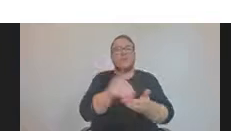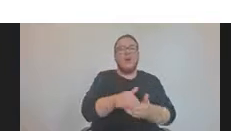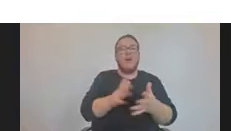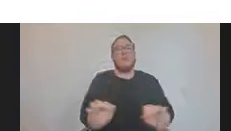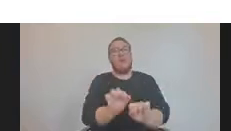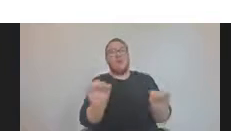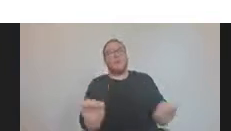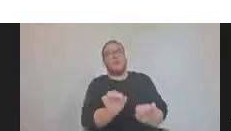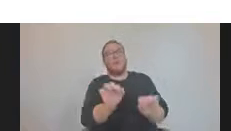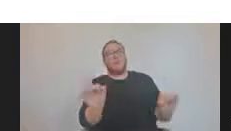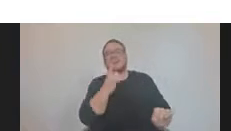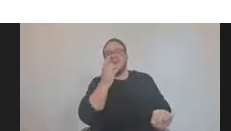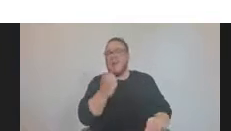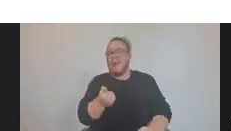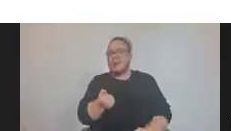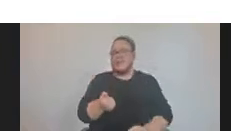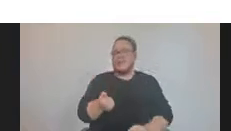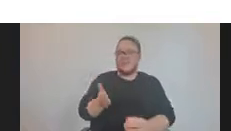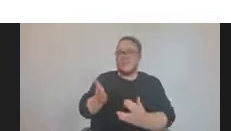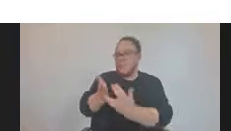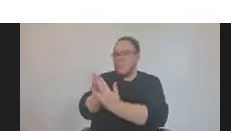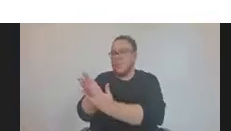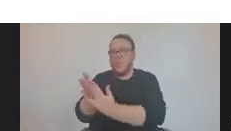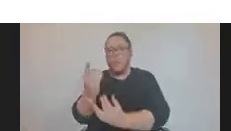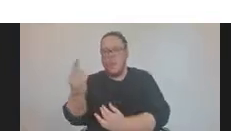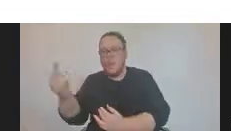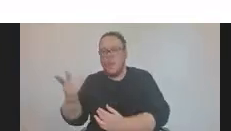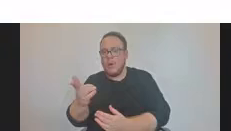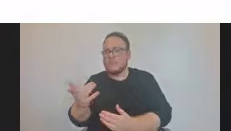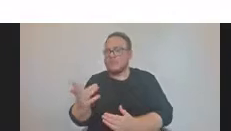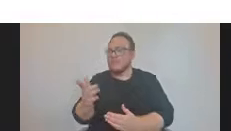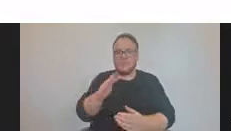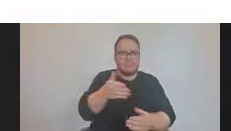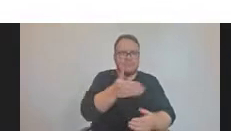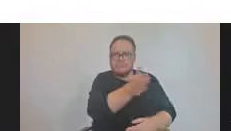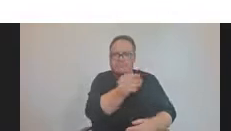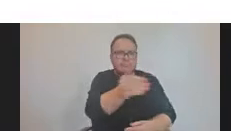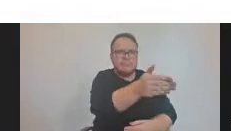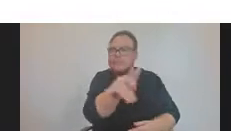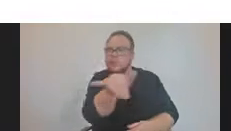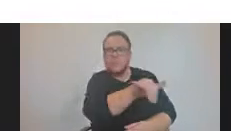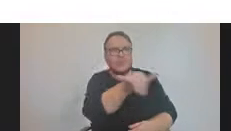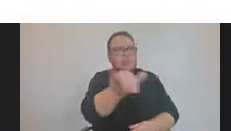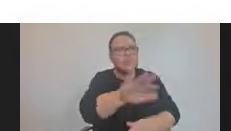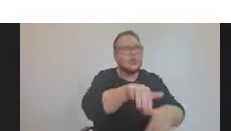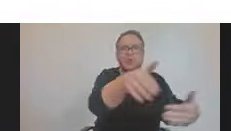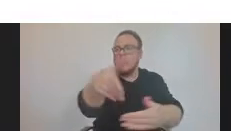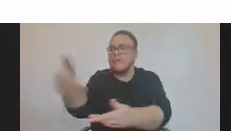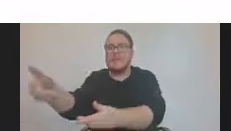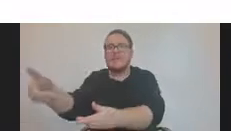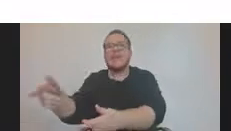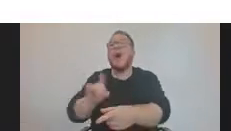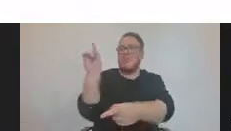get triaged into the most appropriate service to meet their needs. That's taken some of the pressure off our emergency departments and also ensure